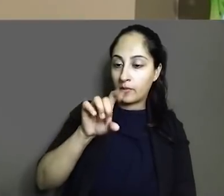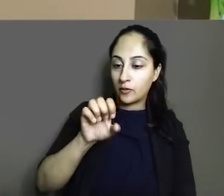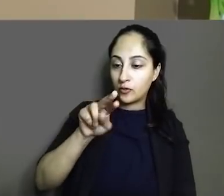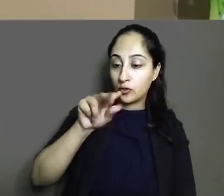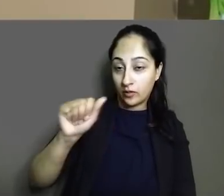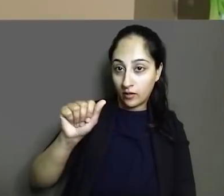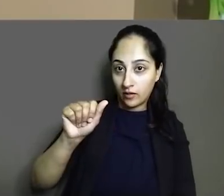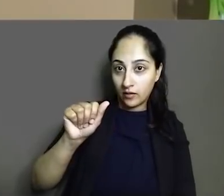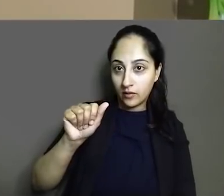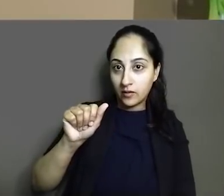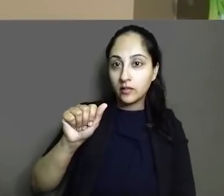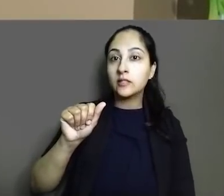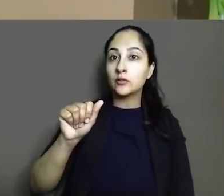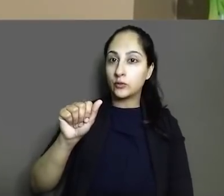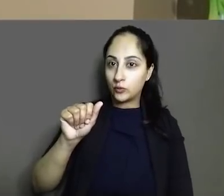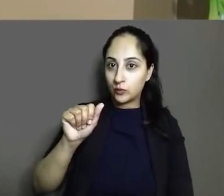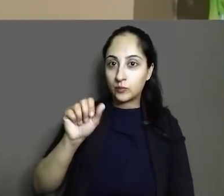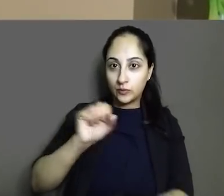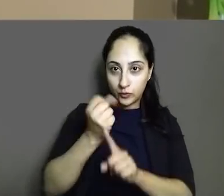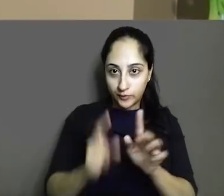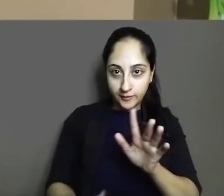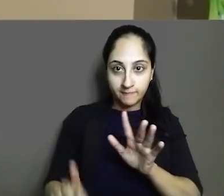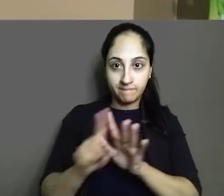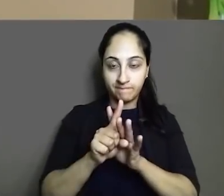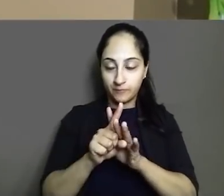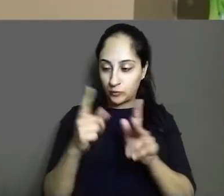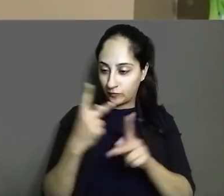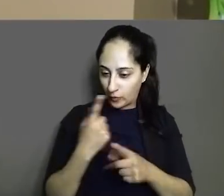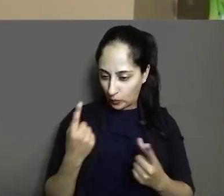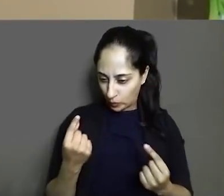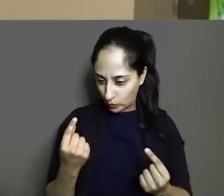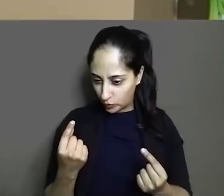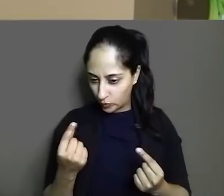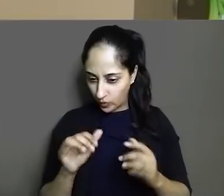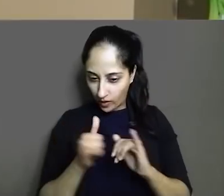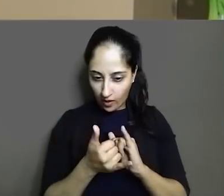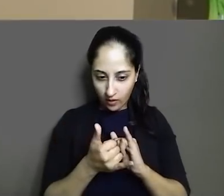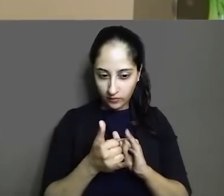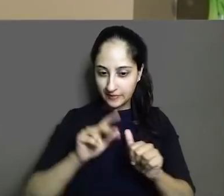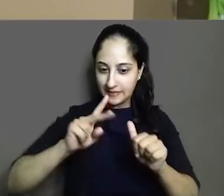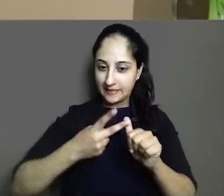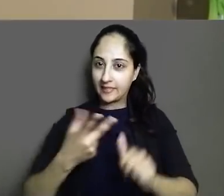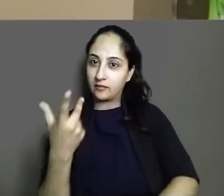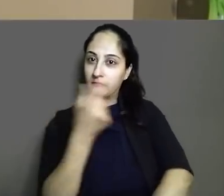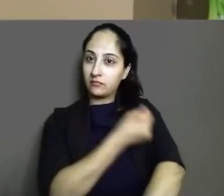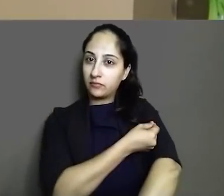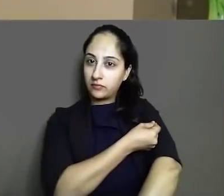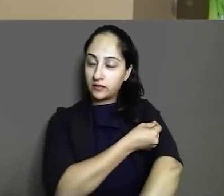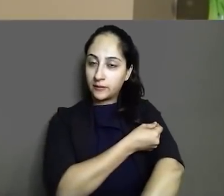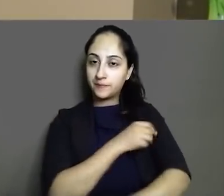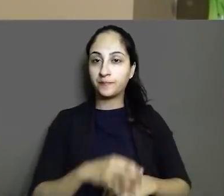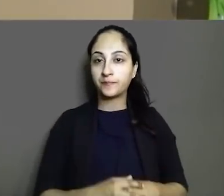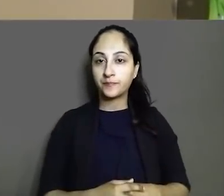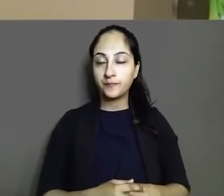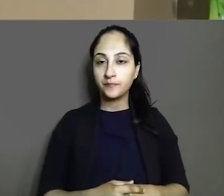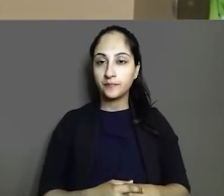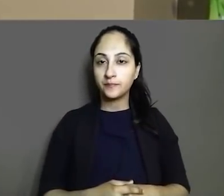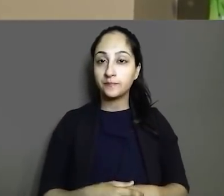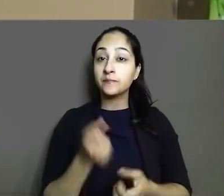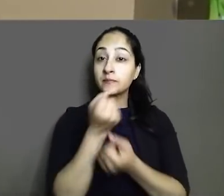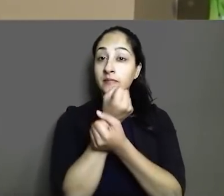the interchangeability of the vaccine from an effectiveness standpoint. So Dr. Ismail talked a little bit about that. And what I will say is